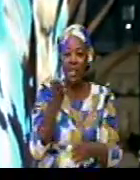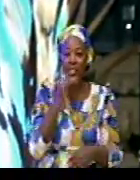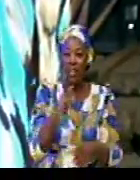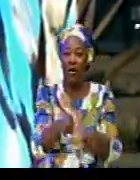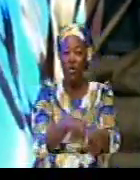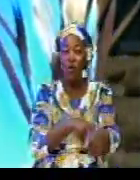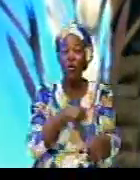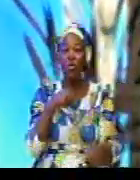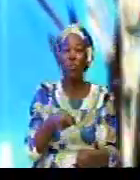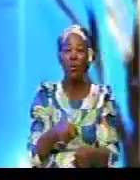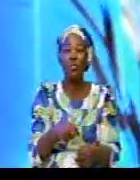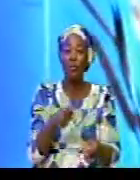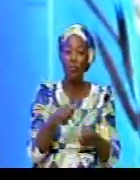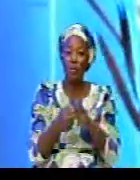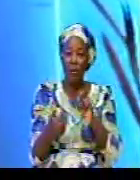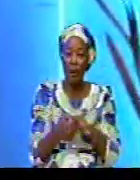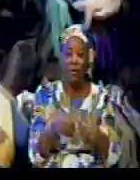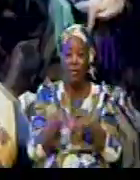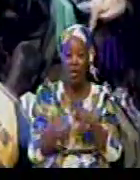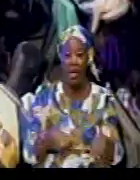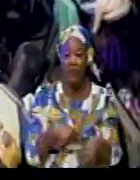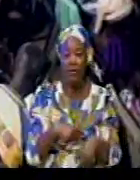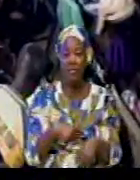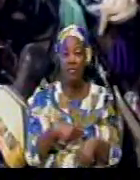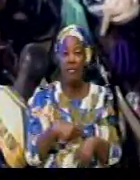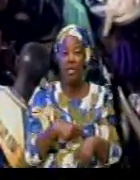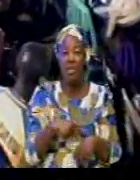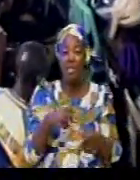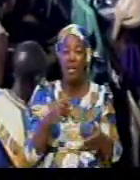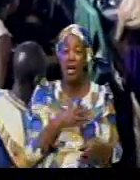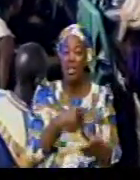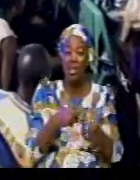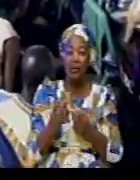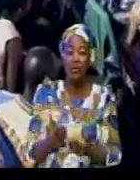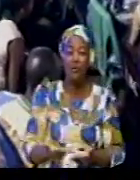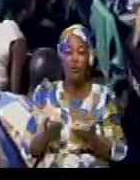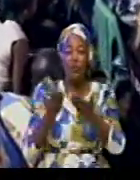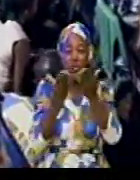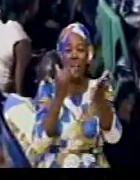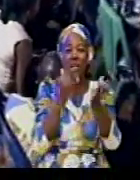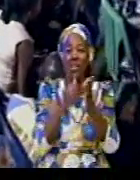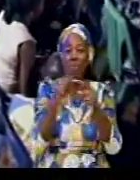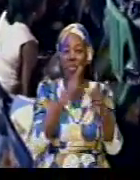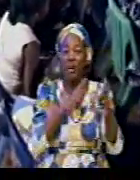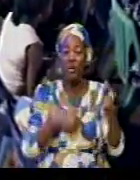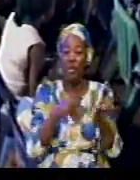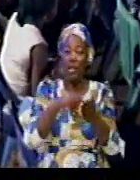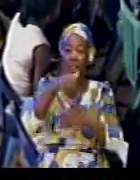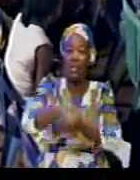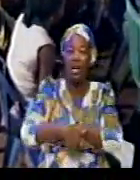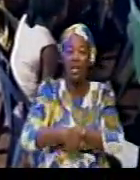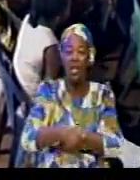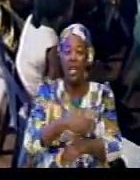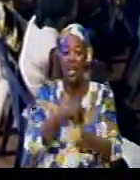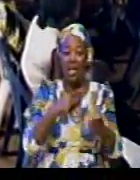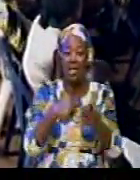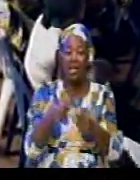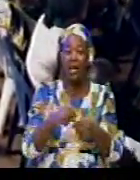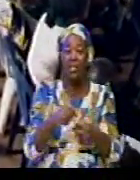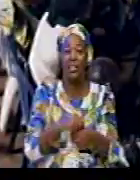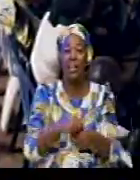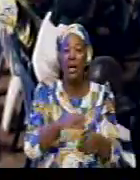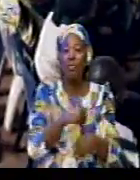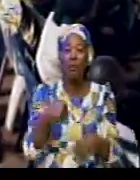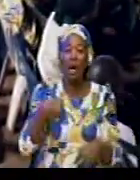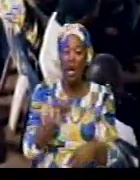done. If there's a long-standing problem, And then you present it to the Lord